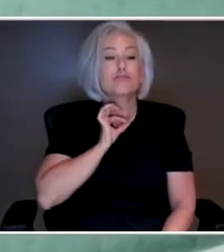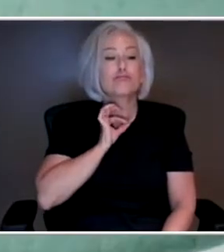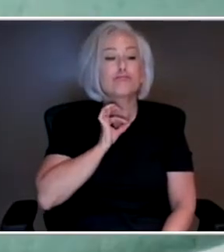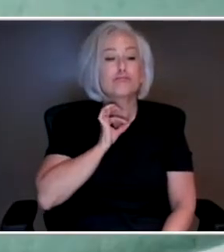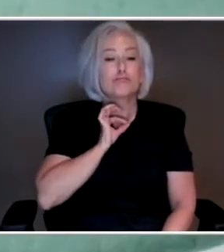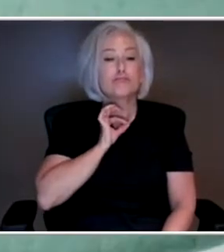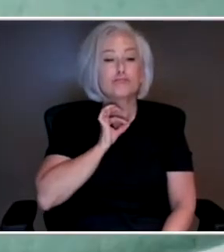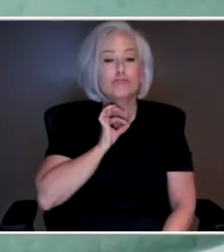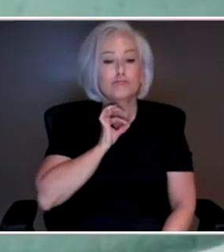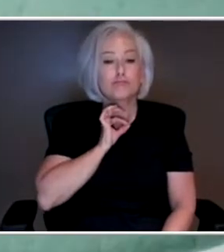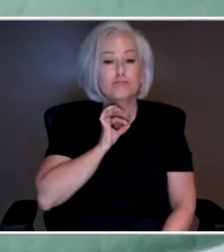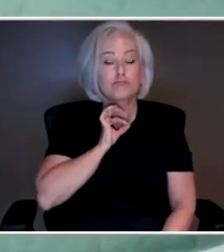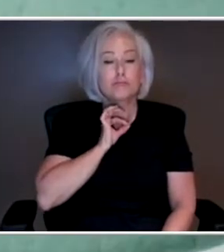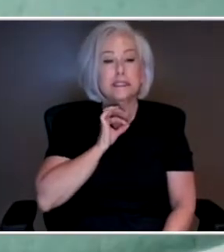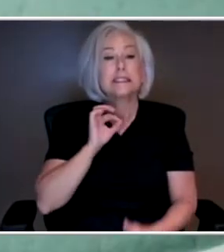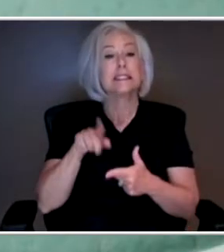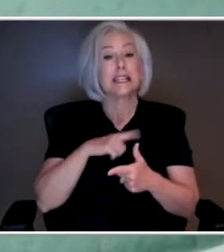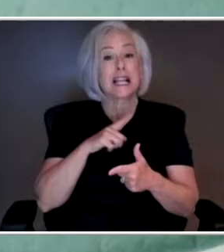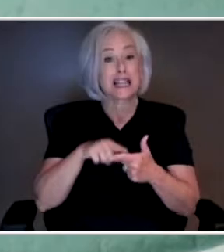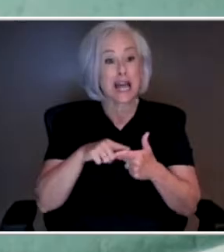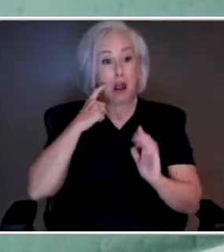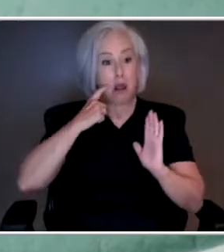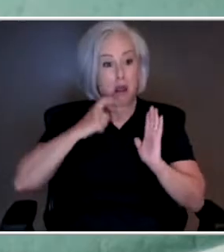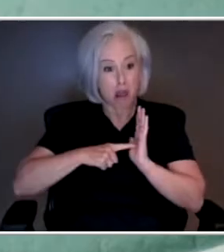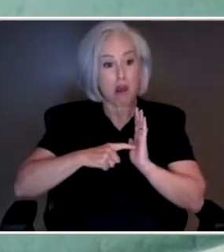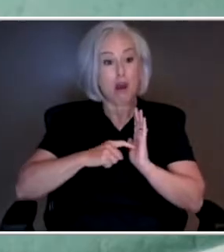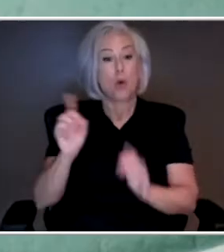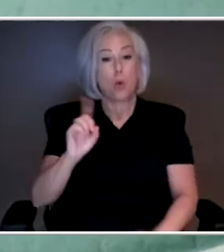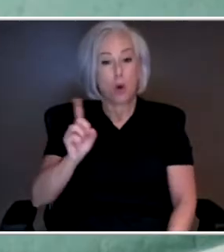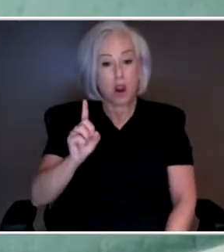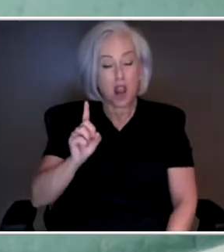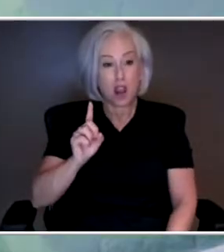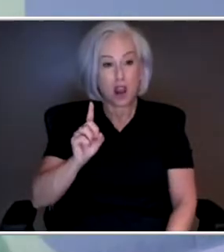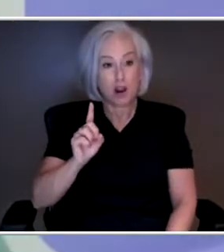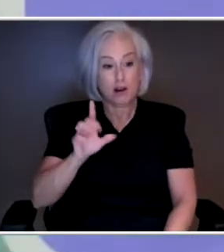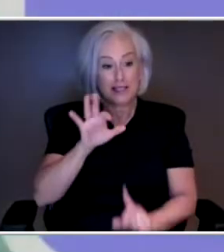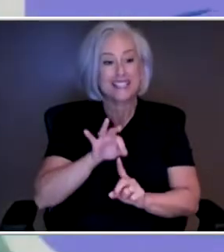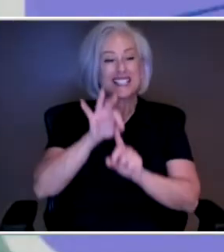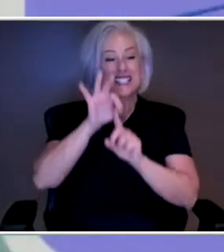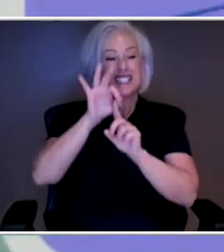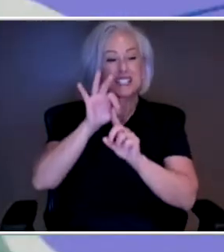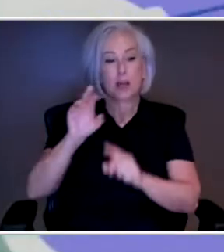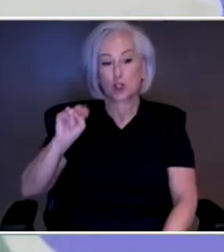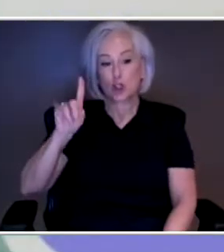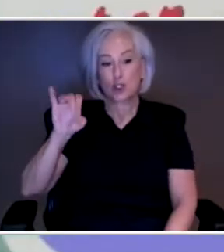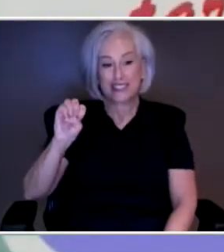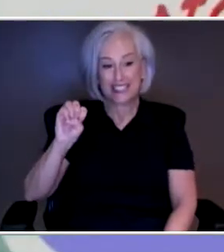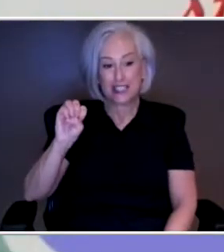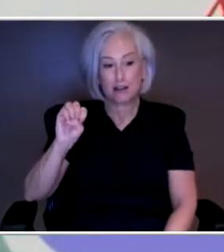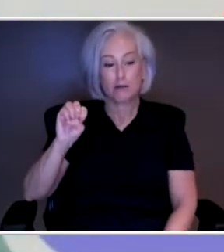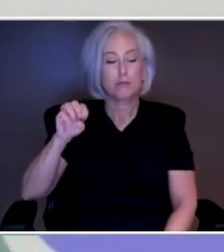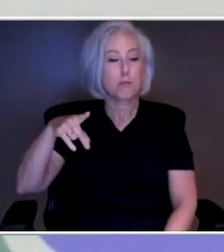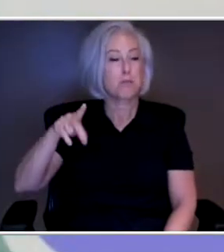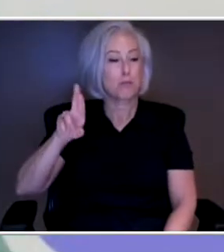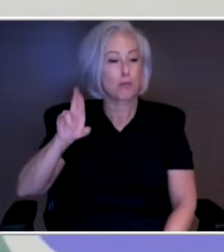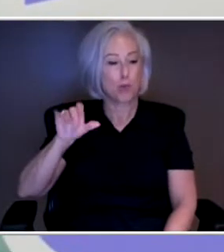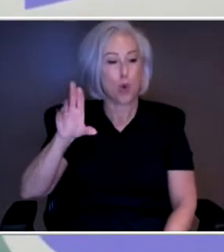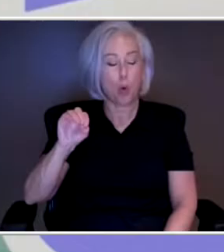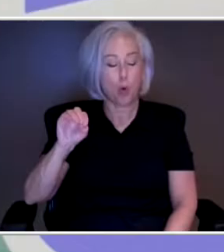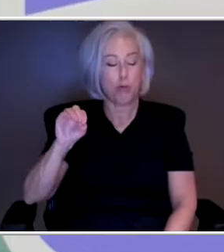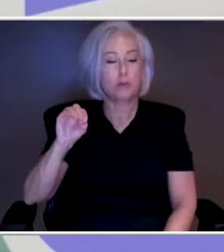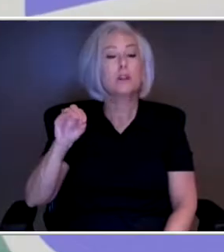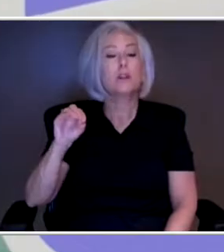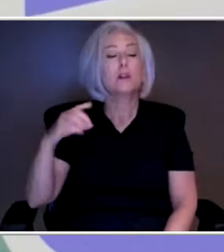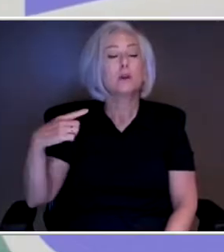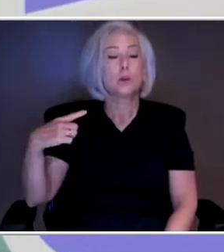And then once we have it localized, we insert this specialized needle. This is the probe, we call it, and we turn it on. There's many things